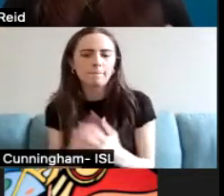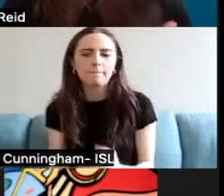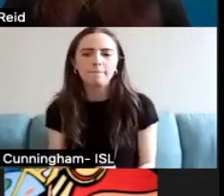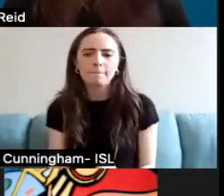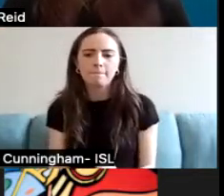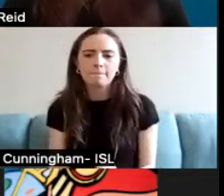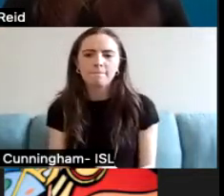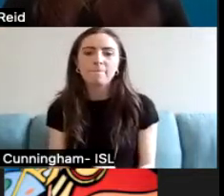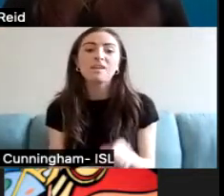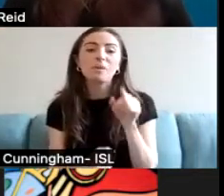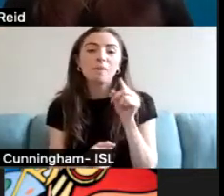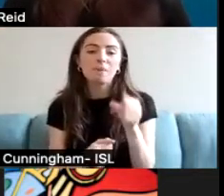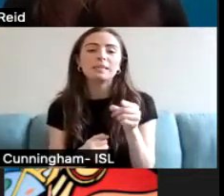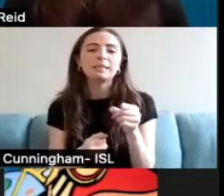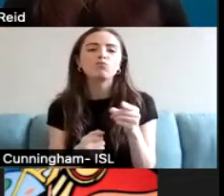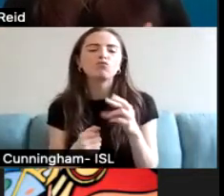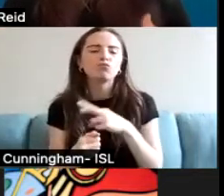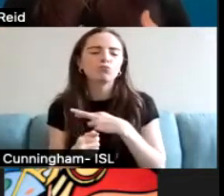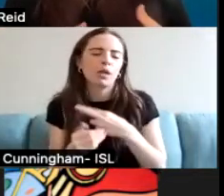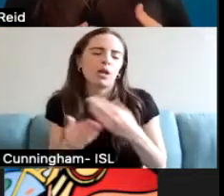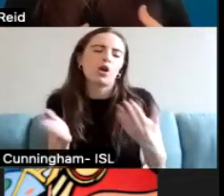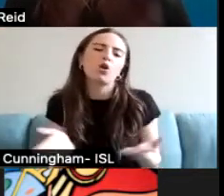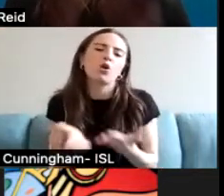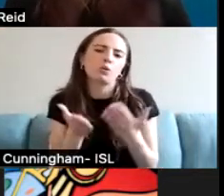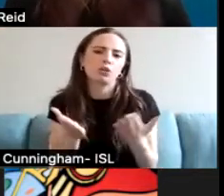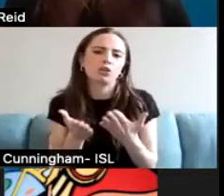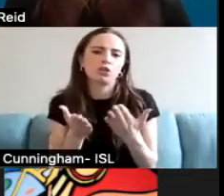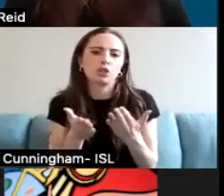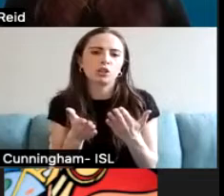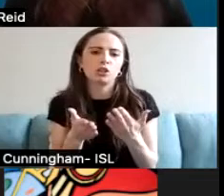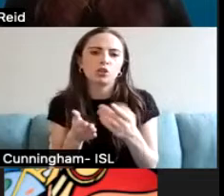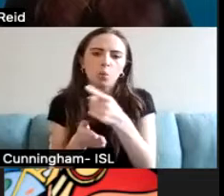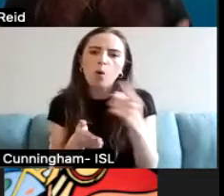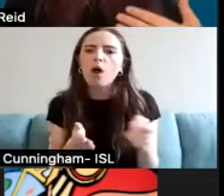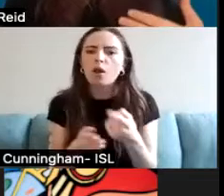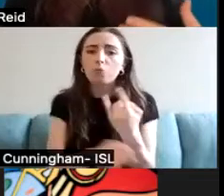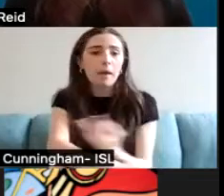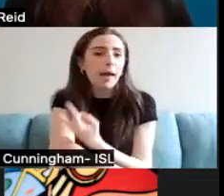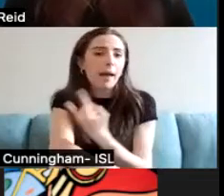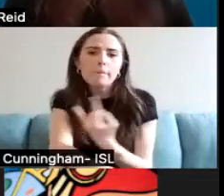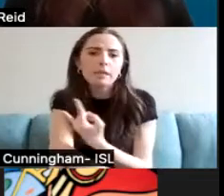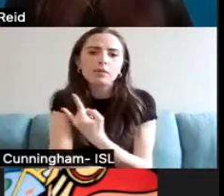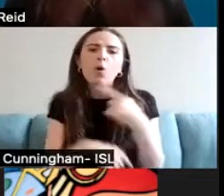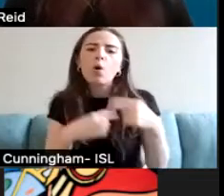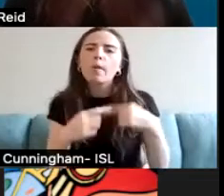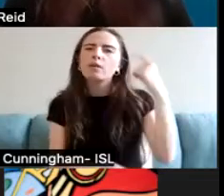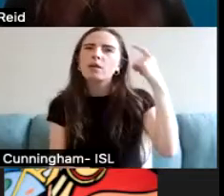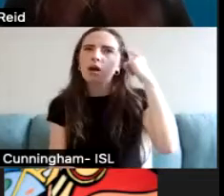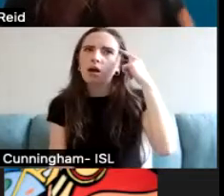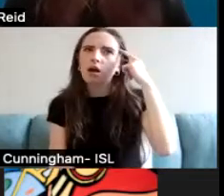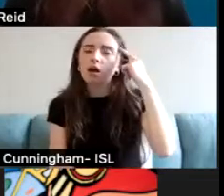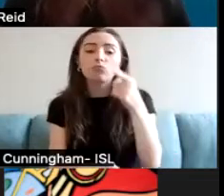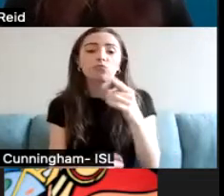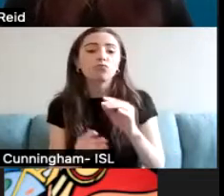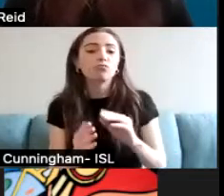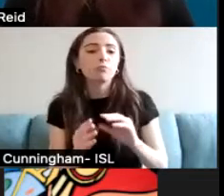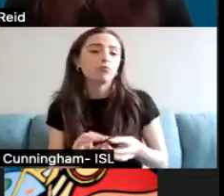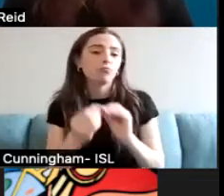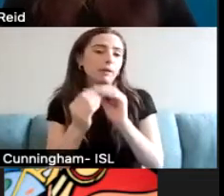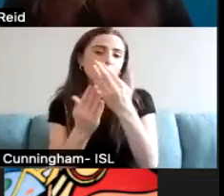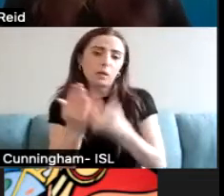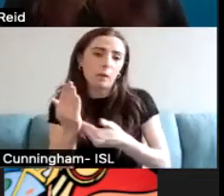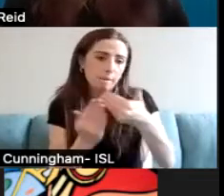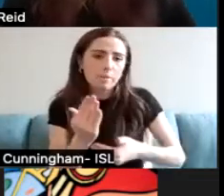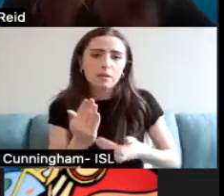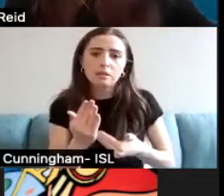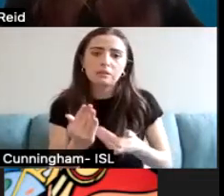something that we would really encourage people to make as a habit. Just start whenever you're creating a document, whether it's just